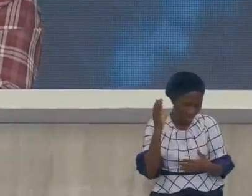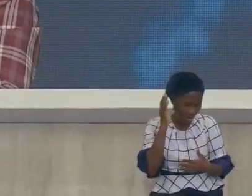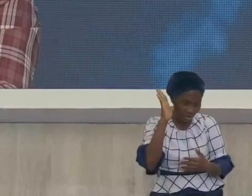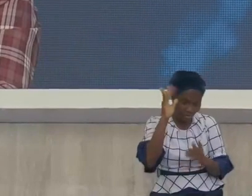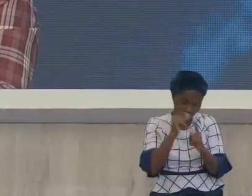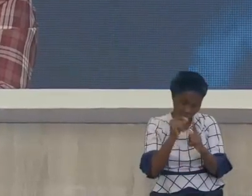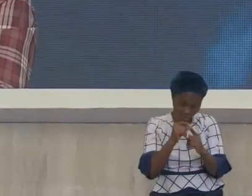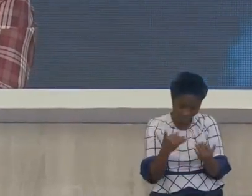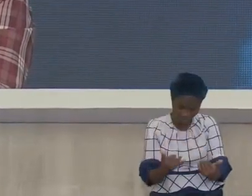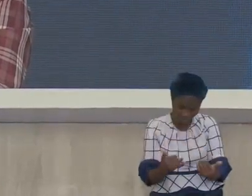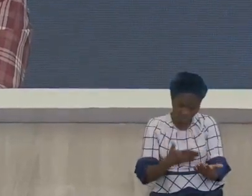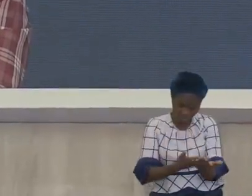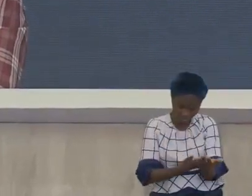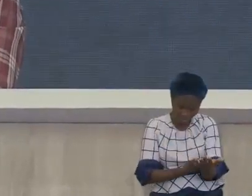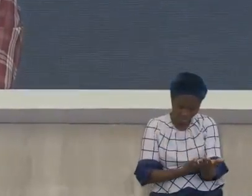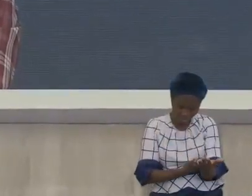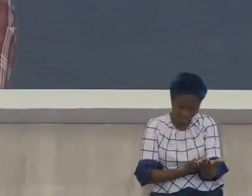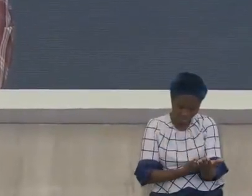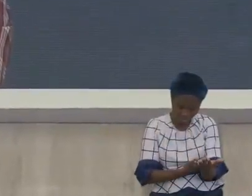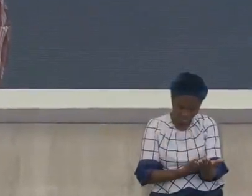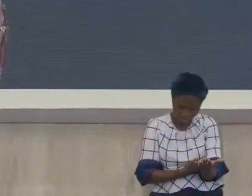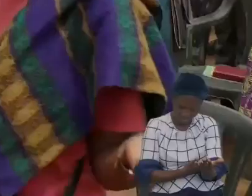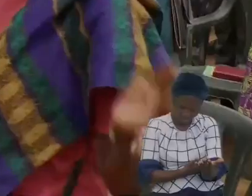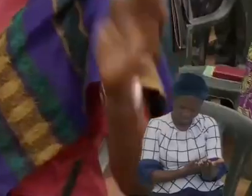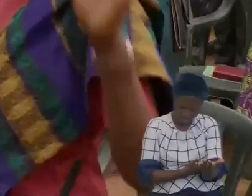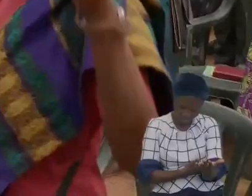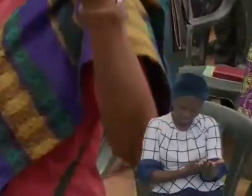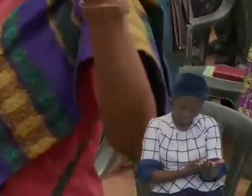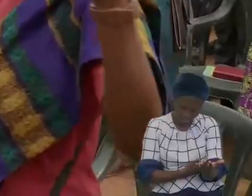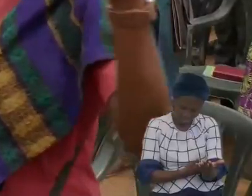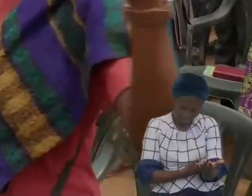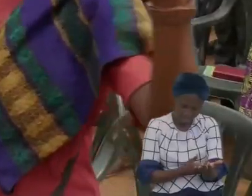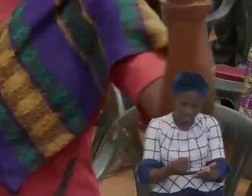they will go up higher.